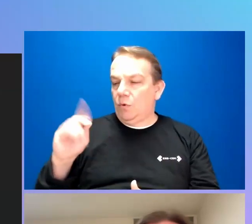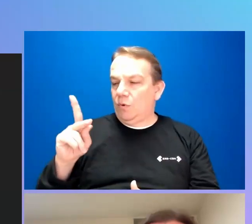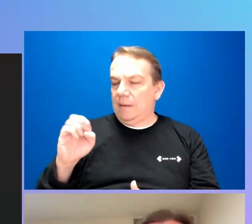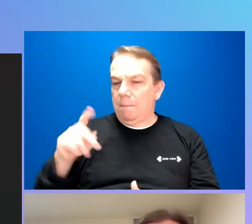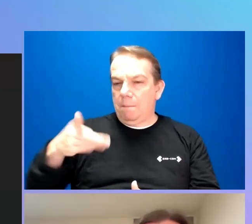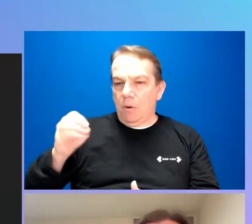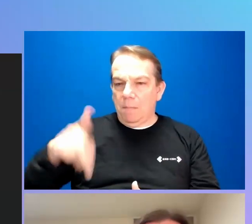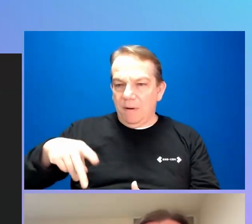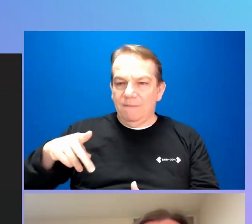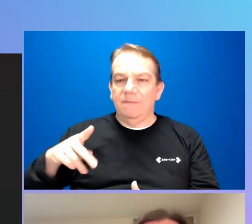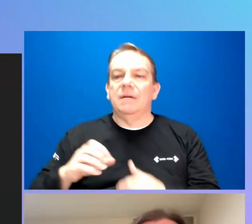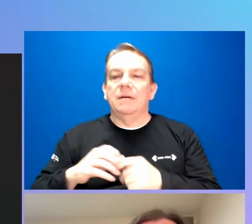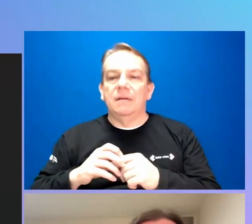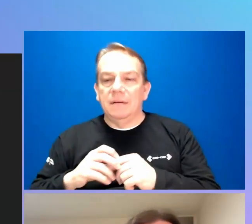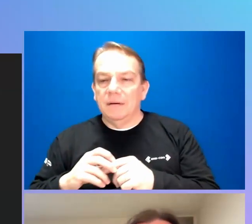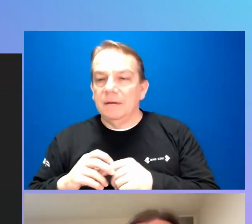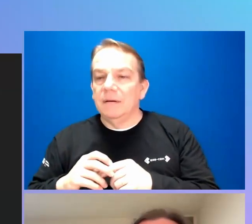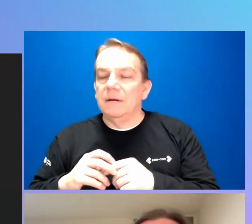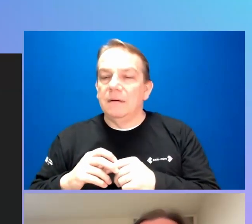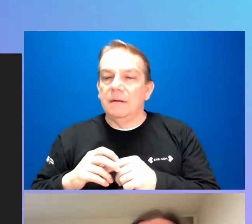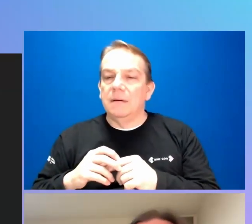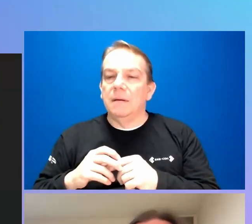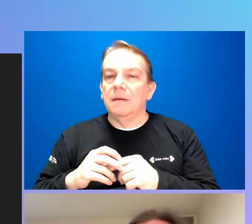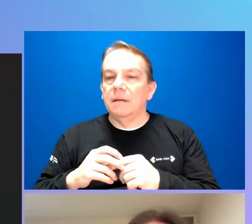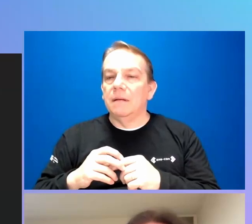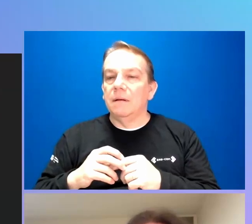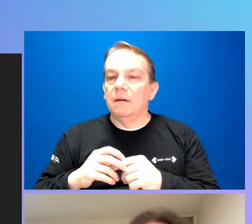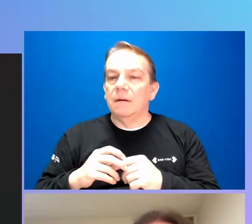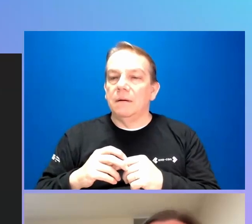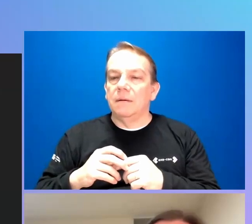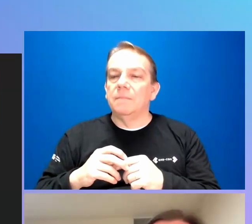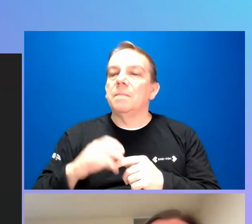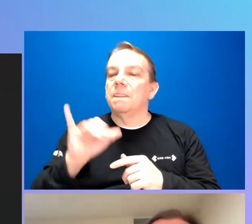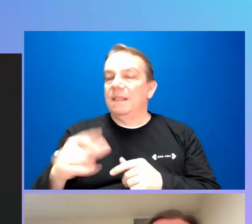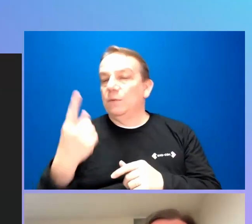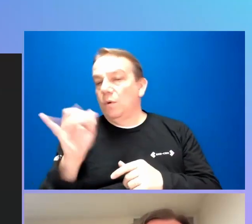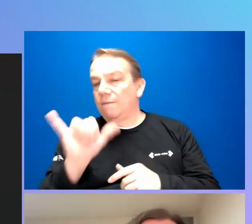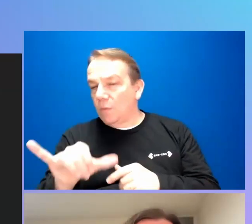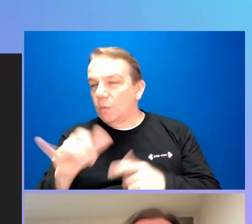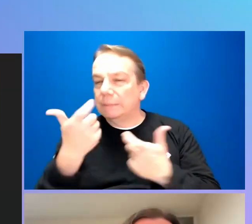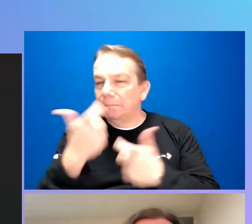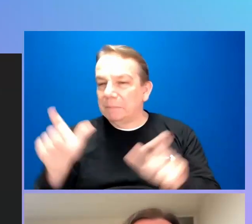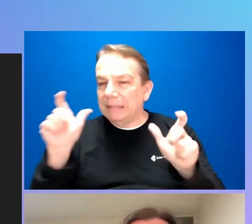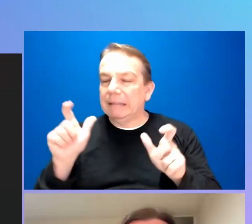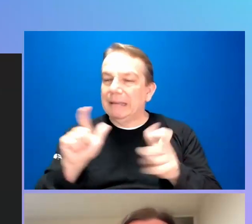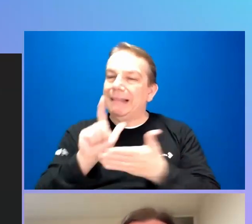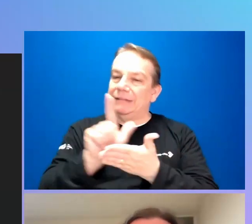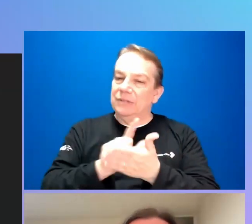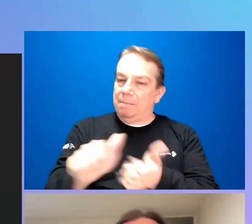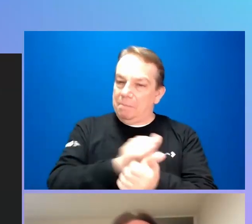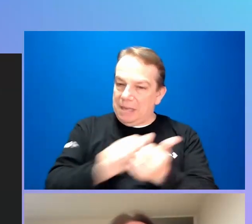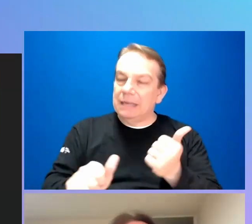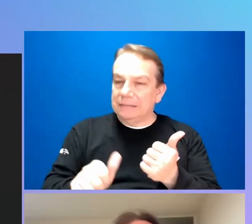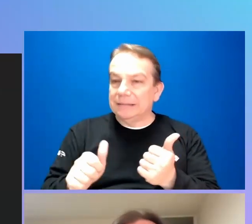got cookie banners out of that for everywhere. This is one of those. This is potentially a very big and impactful legislation that's coming up very